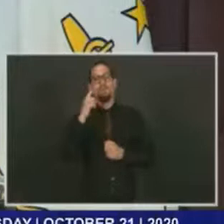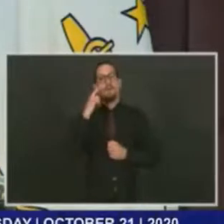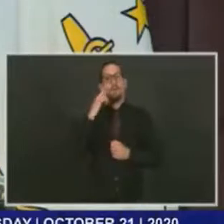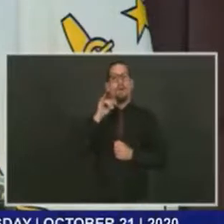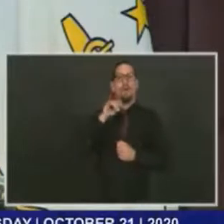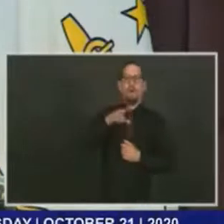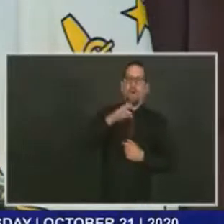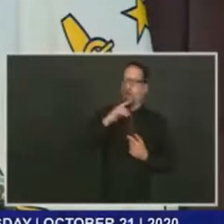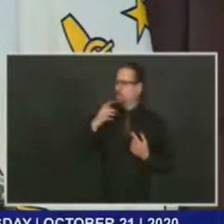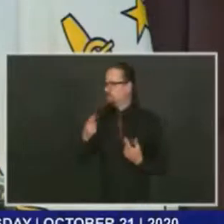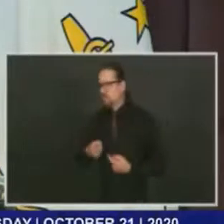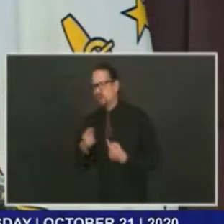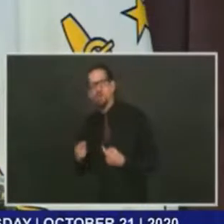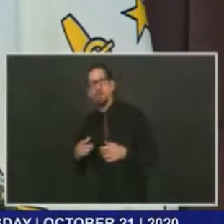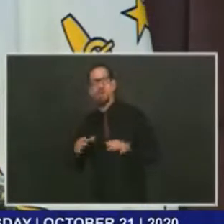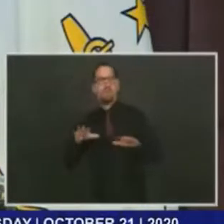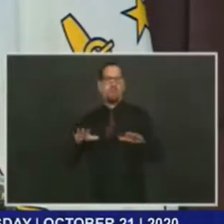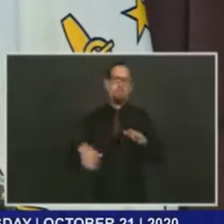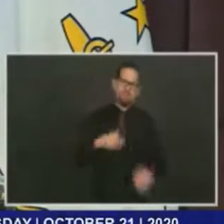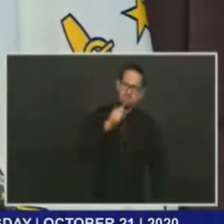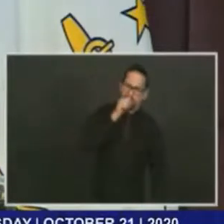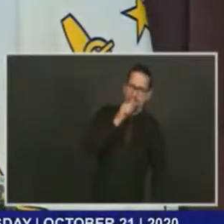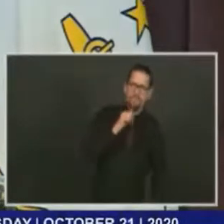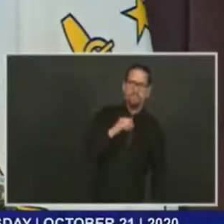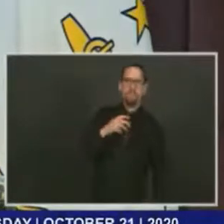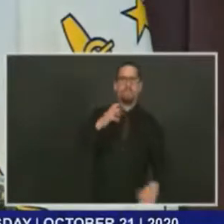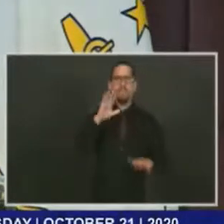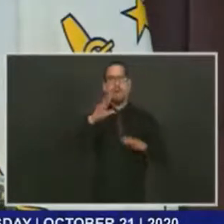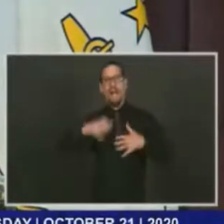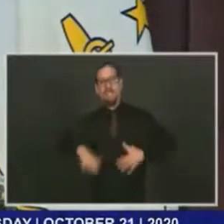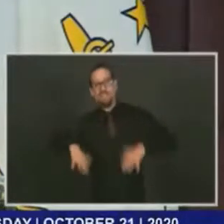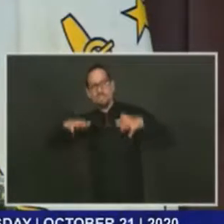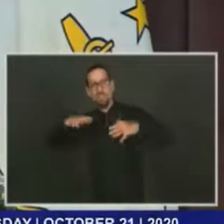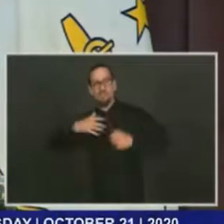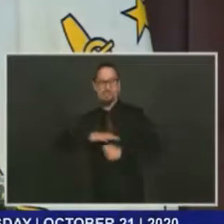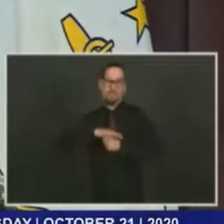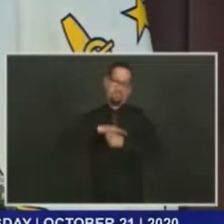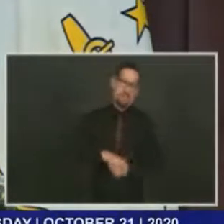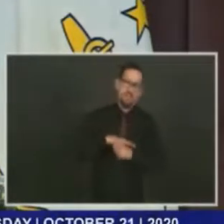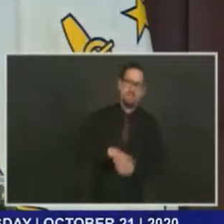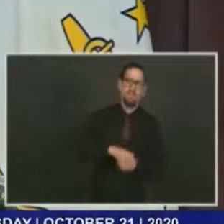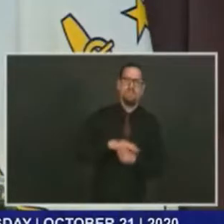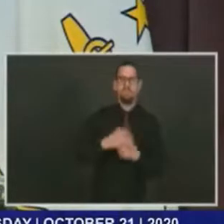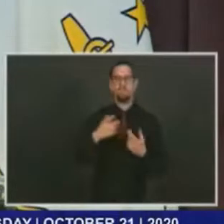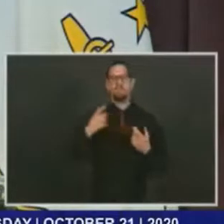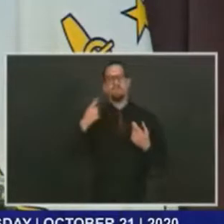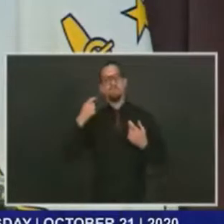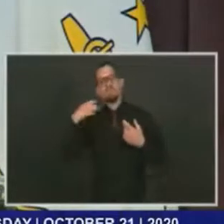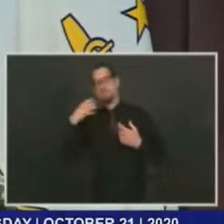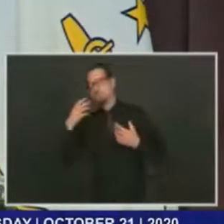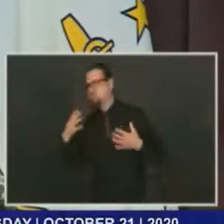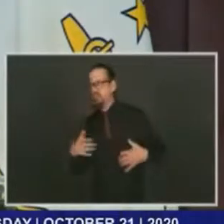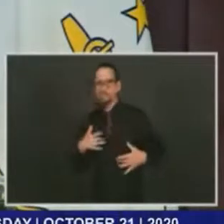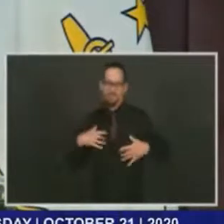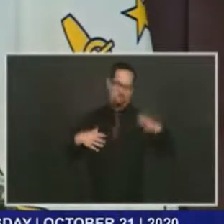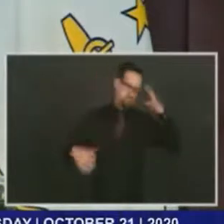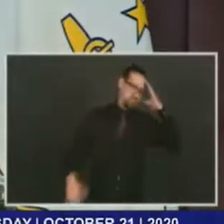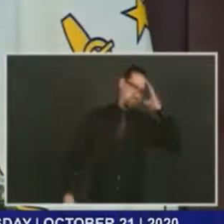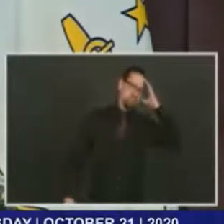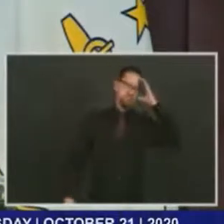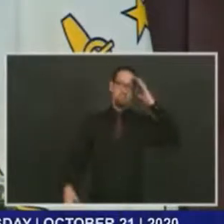struggling, people are struggling even more than ever with anxiety, with depression. All of that is exacerbated